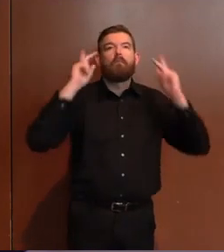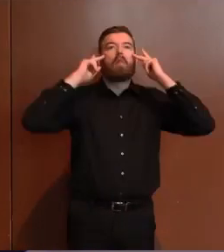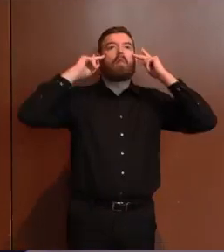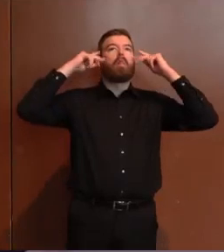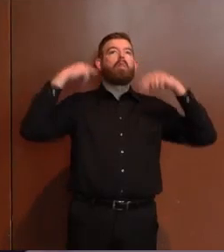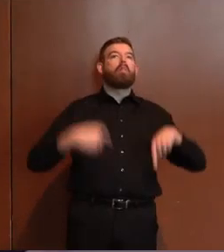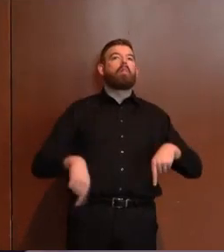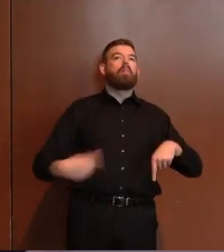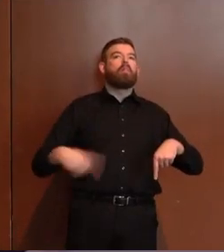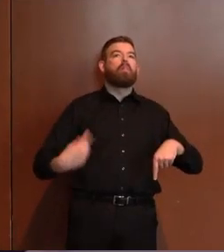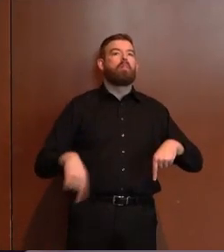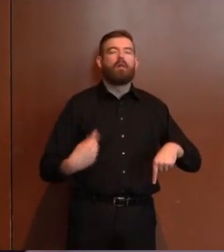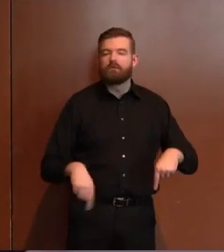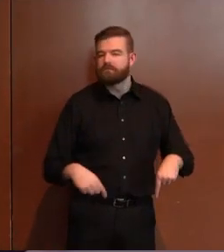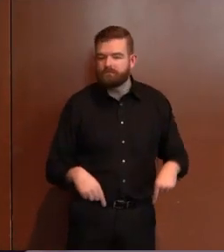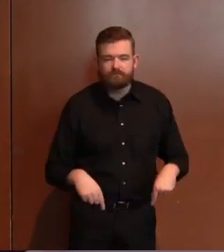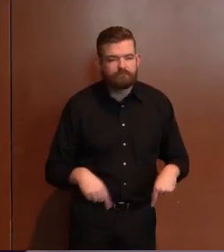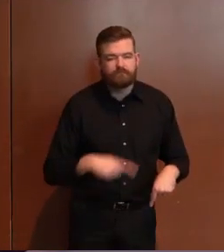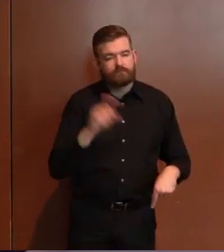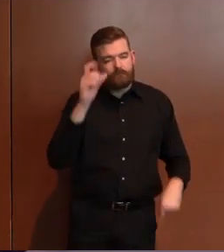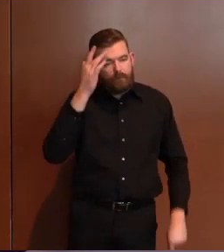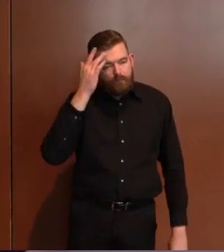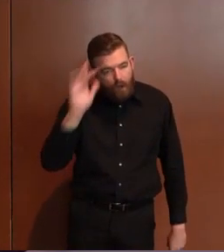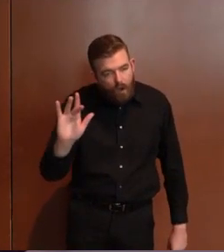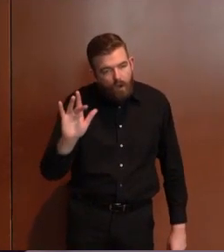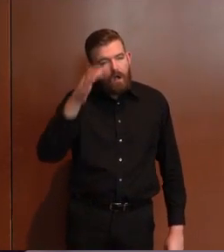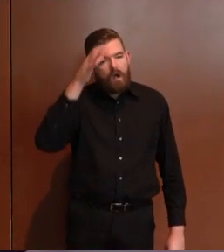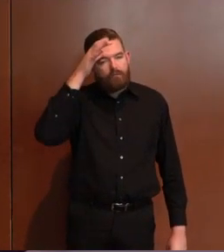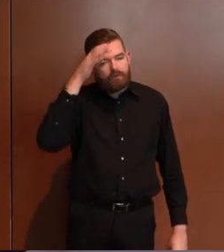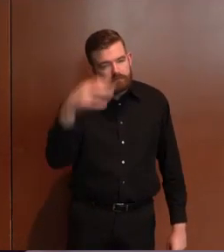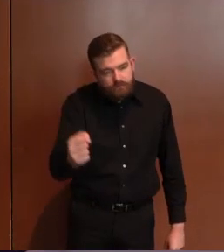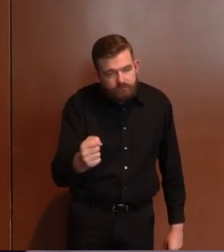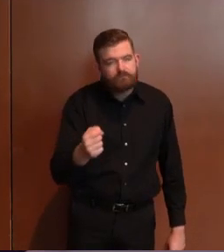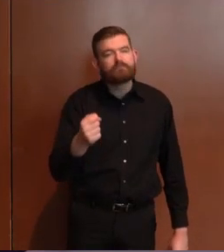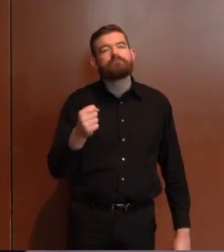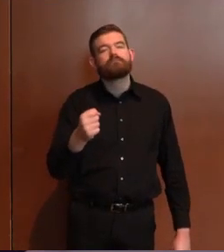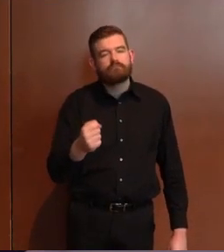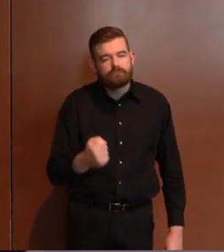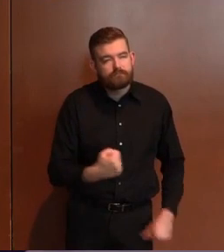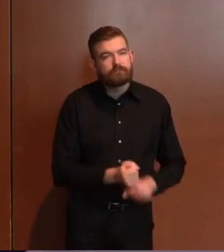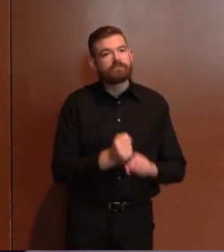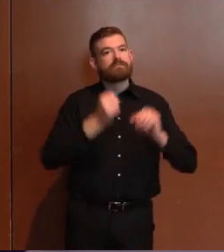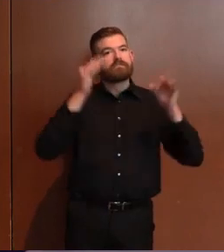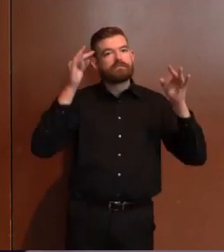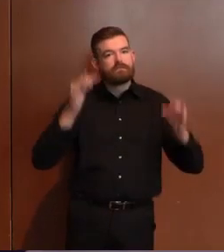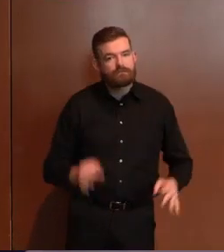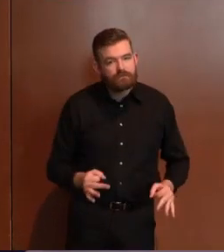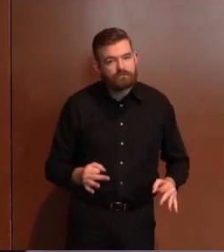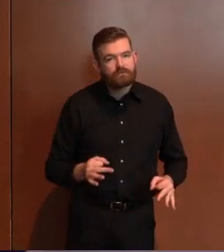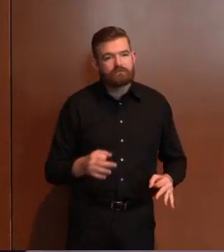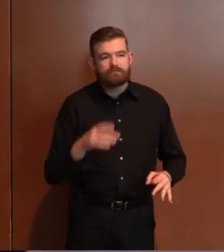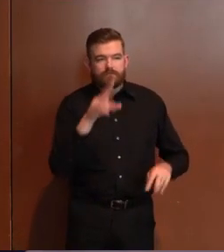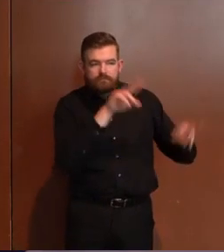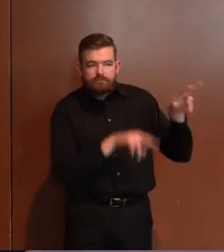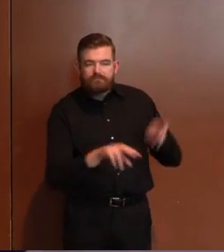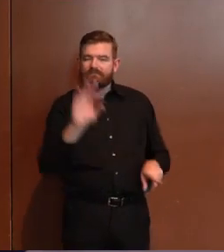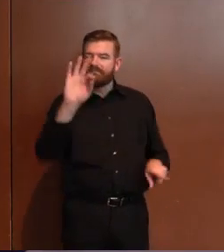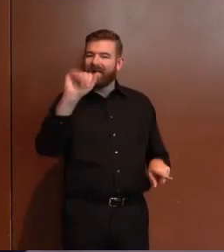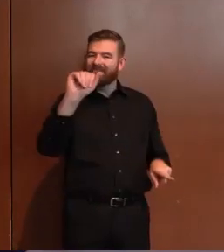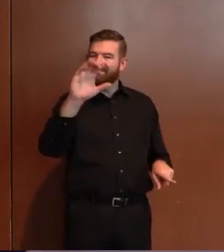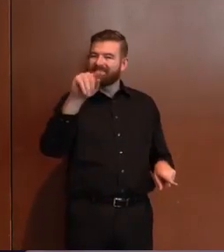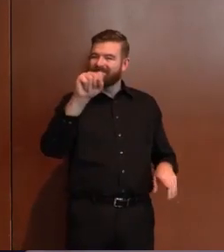you're deliberate, you're smart. You make your decisions based on facts, and you reach deep for that well